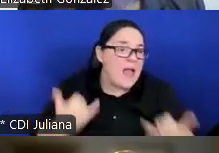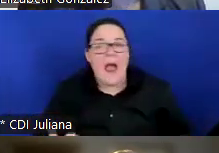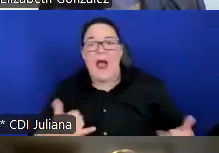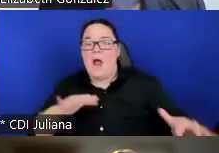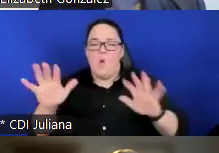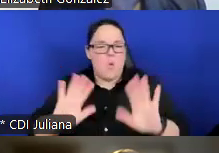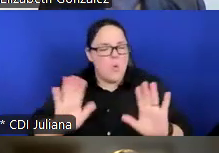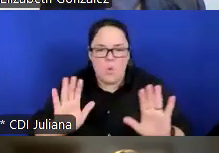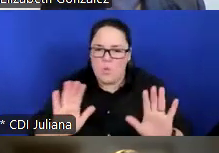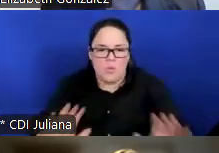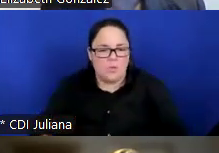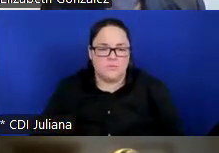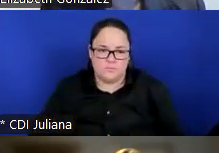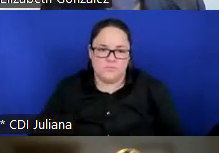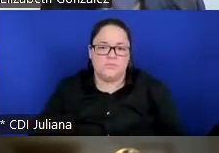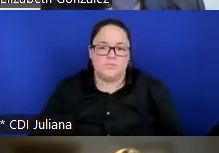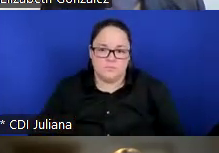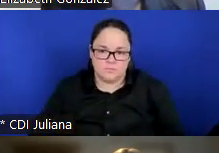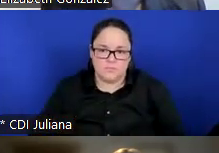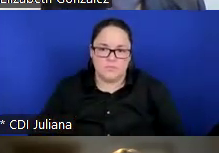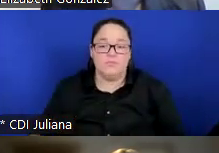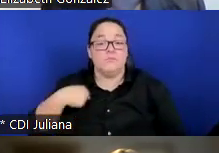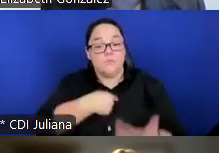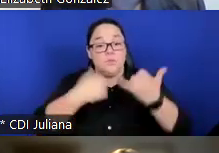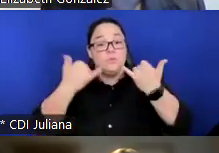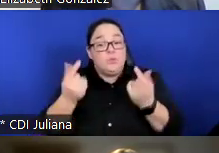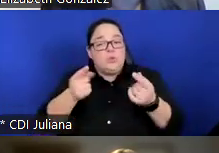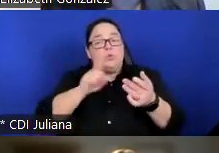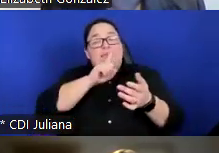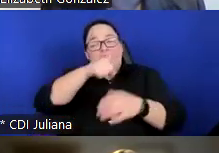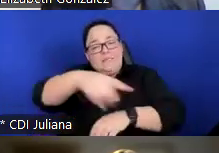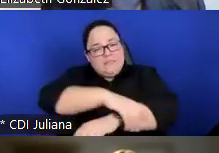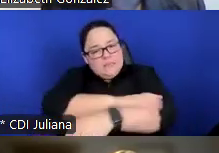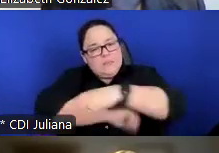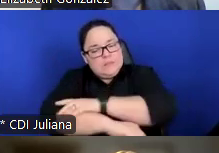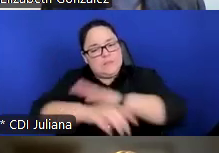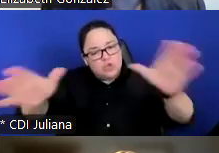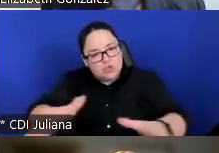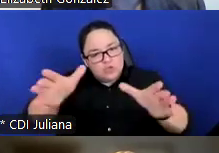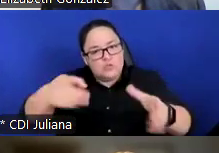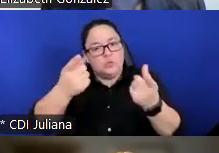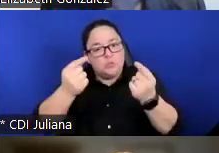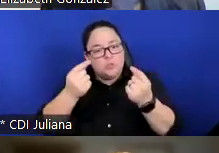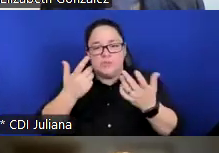We encourage you to speak with one of the bankruptcy clinics